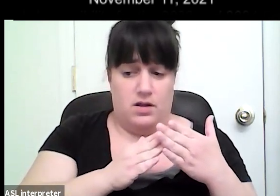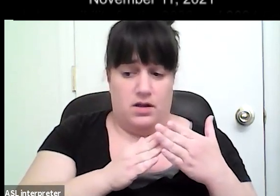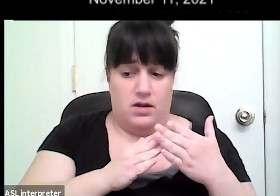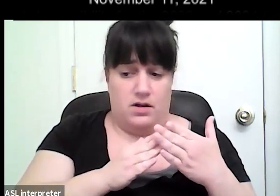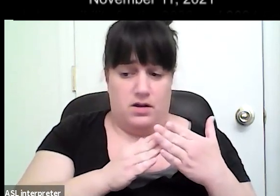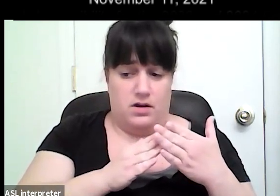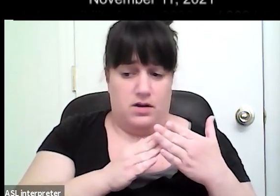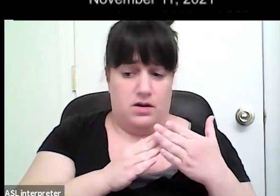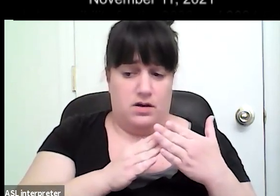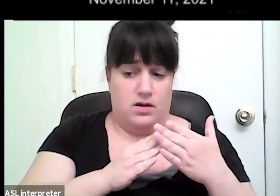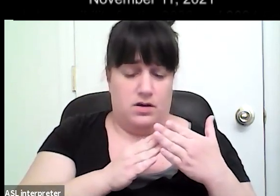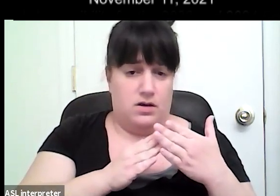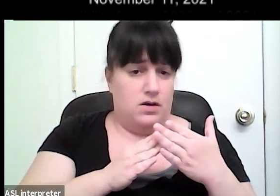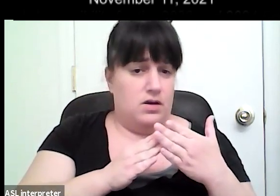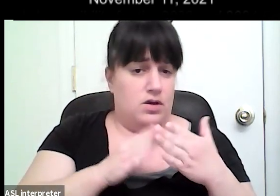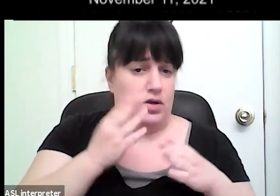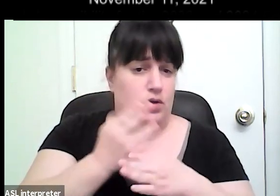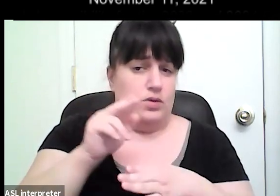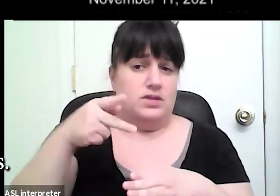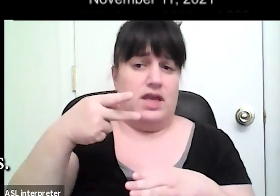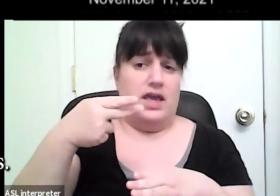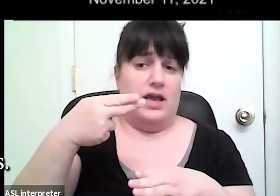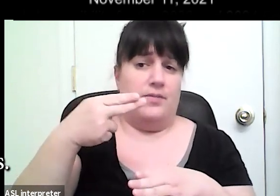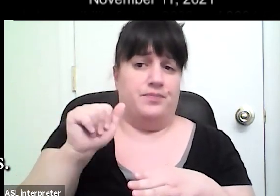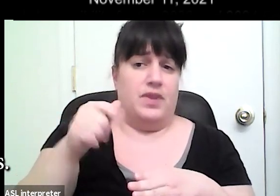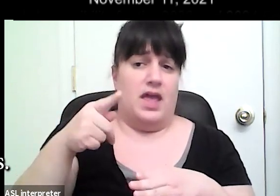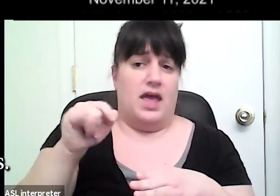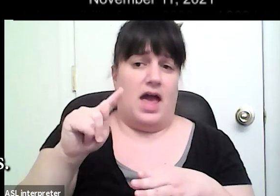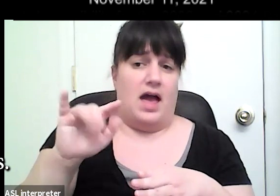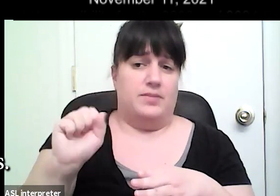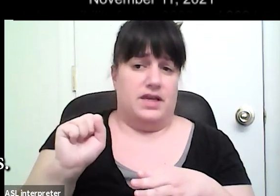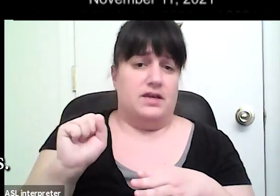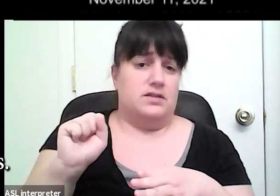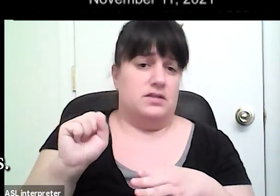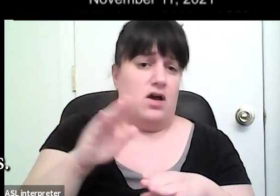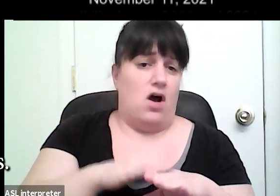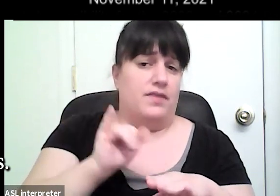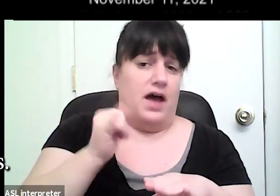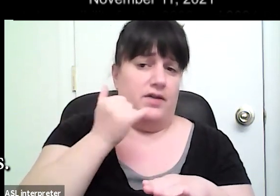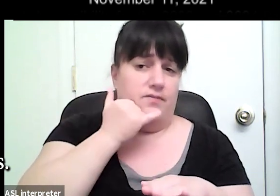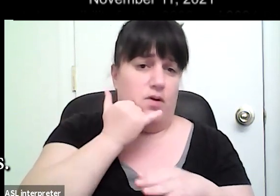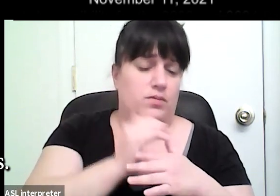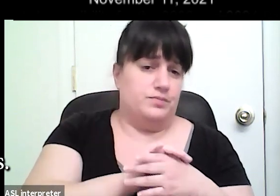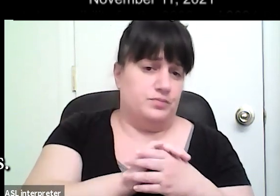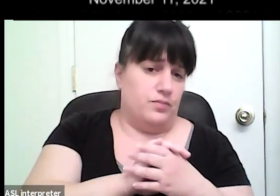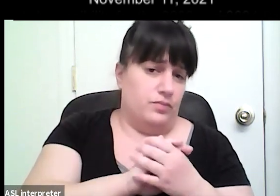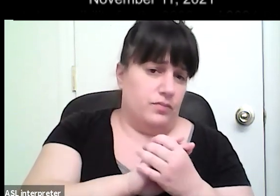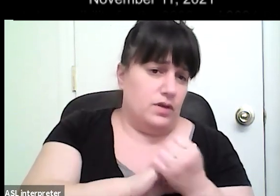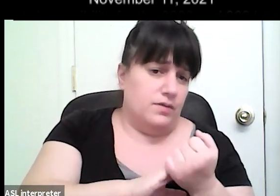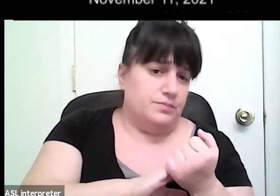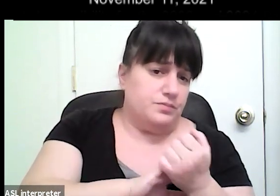using haptics on my iPhone. So, yeah. Slide 5, L1L4 orbiting